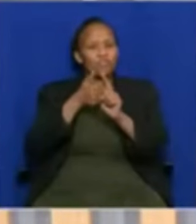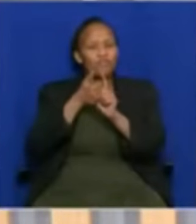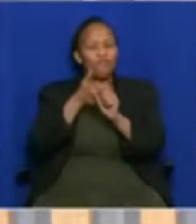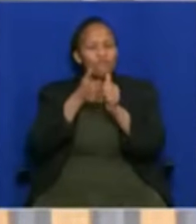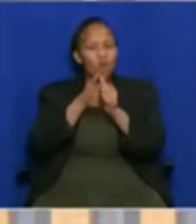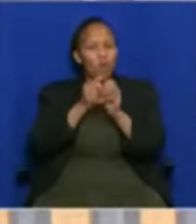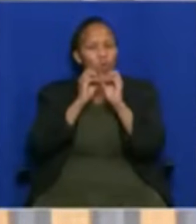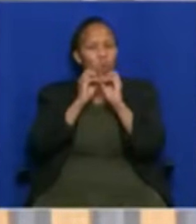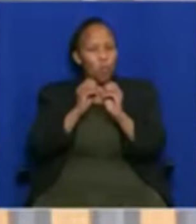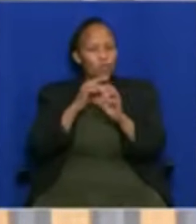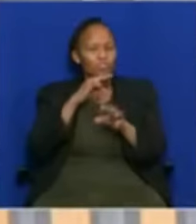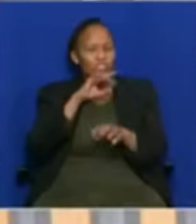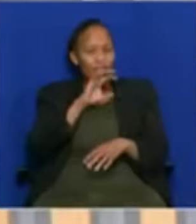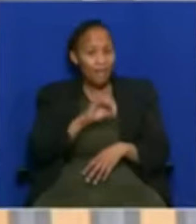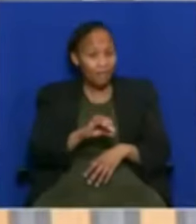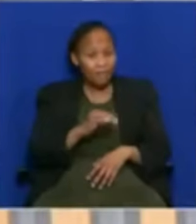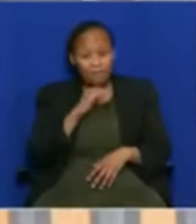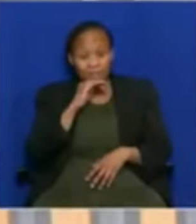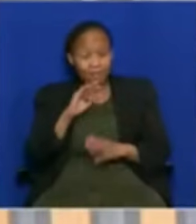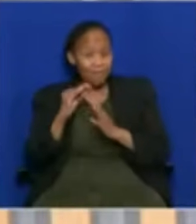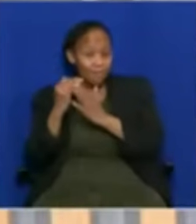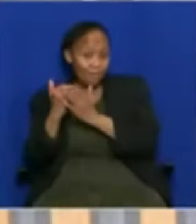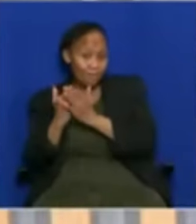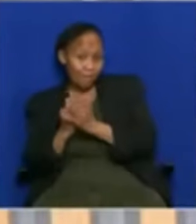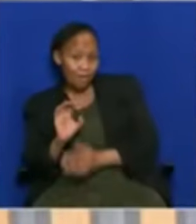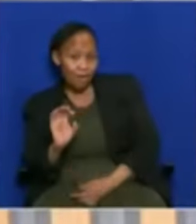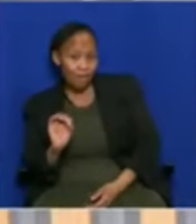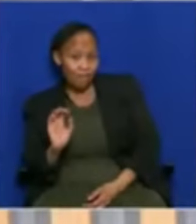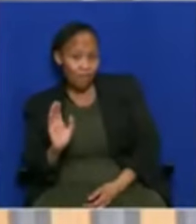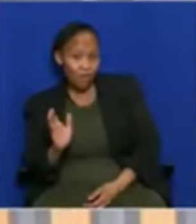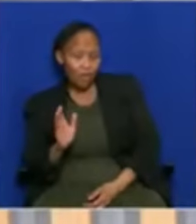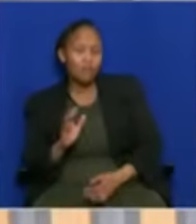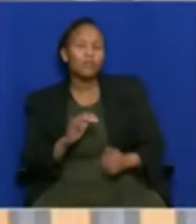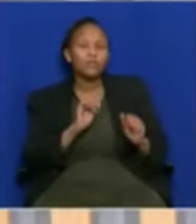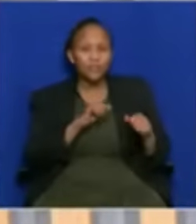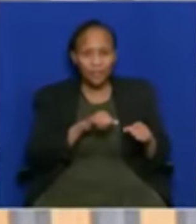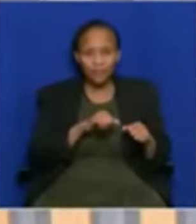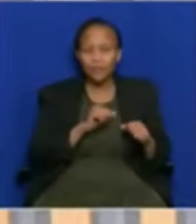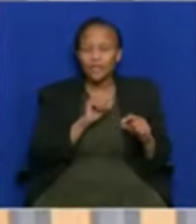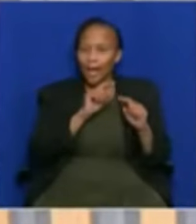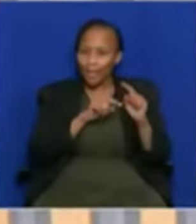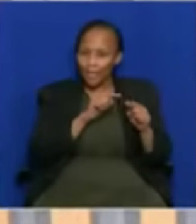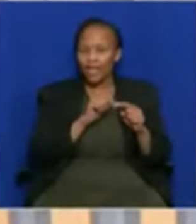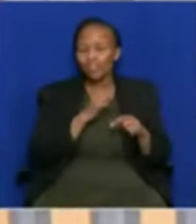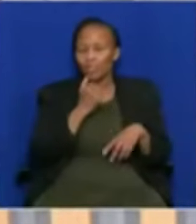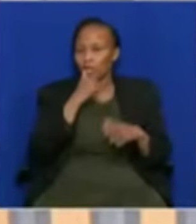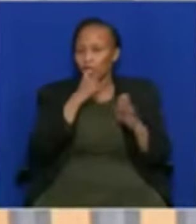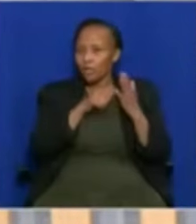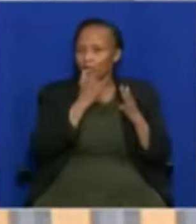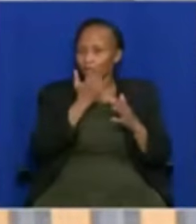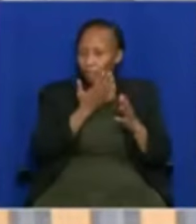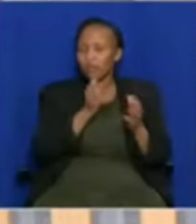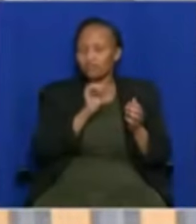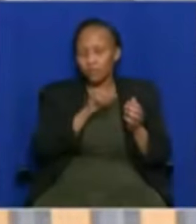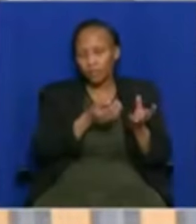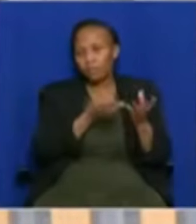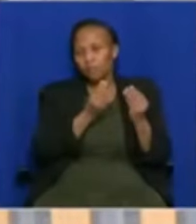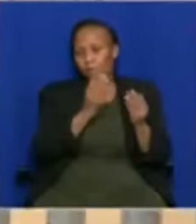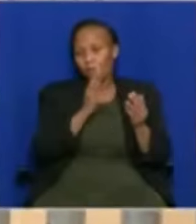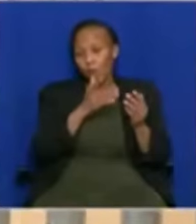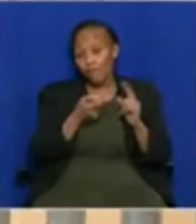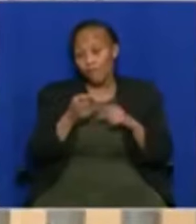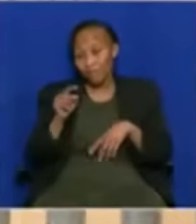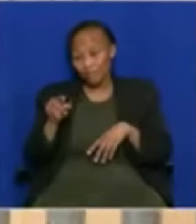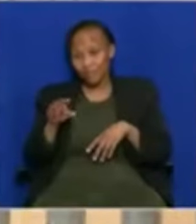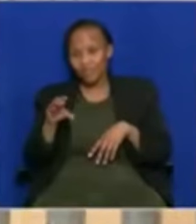the allegation and the summons and everything in the file. Okay, thank you. Thanks, Mr. And if I may just follow up on that, in the very